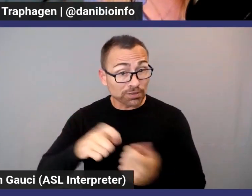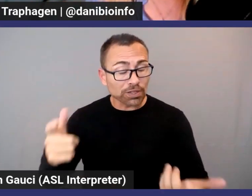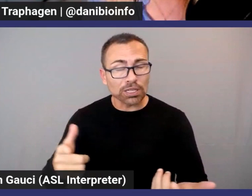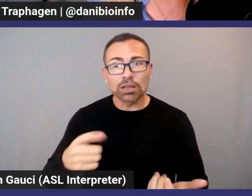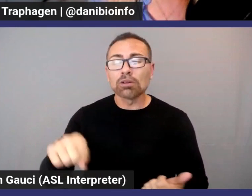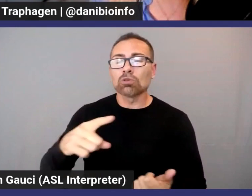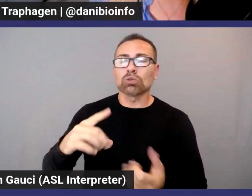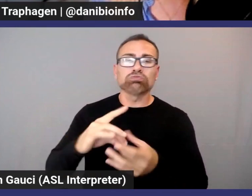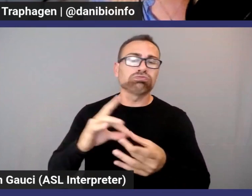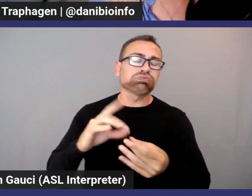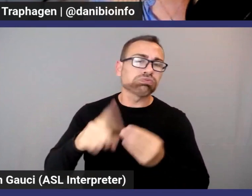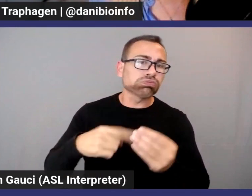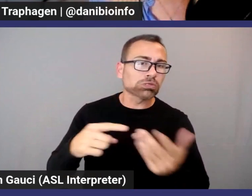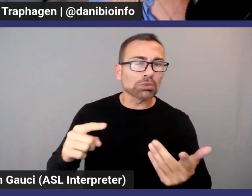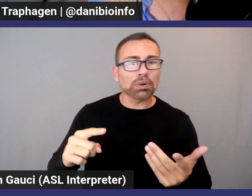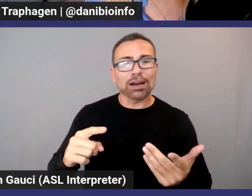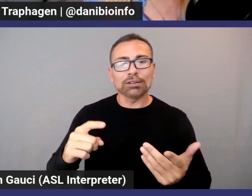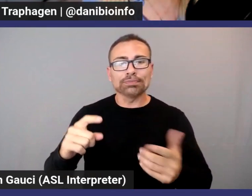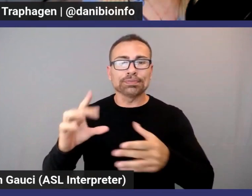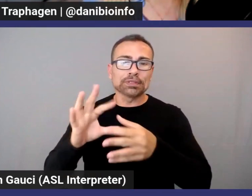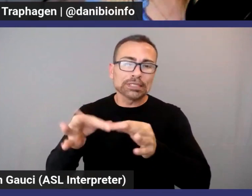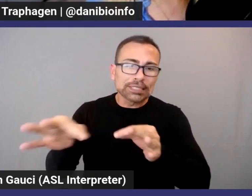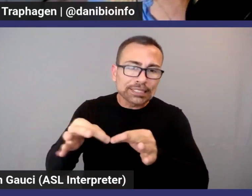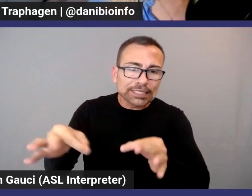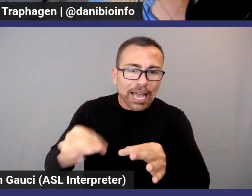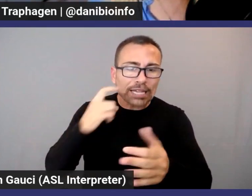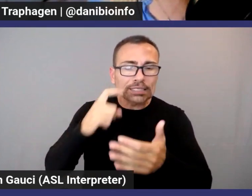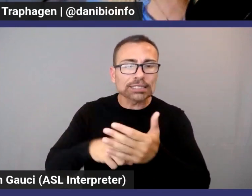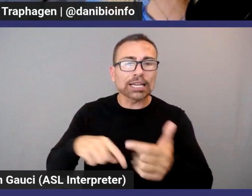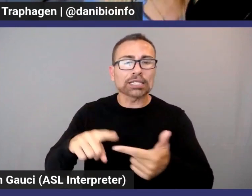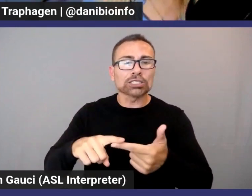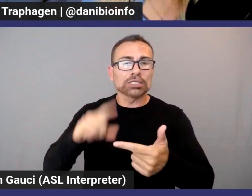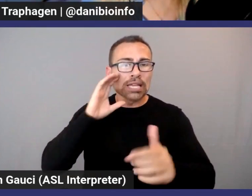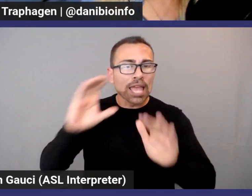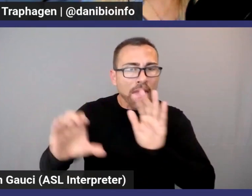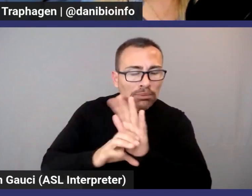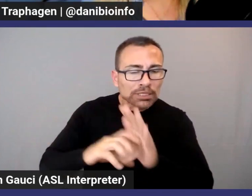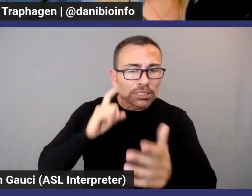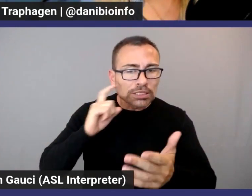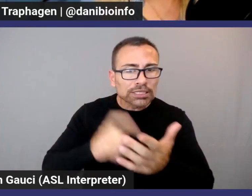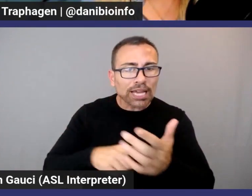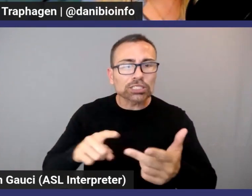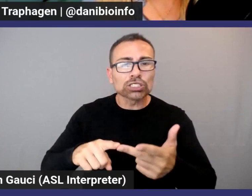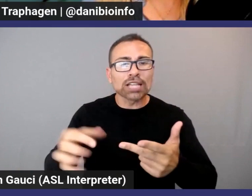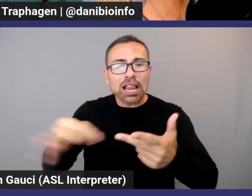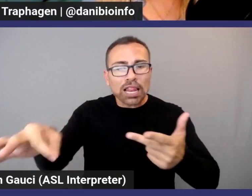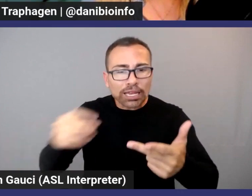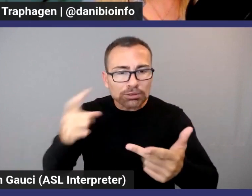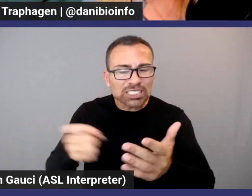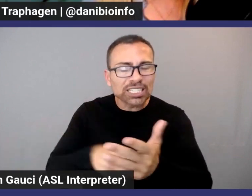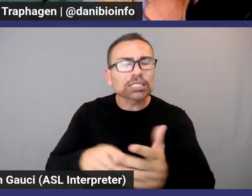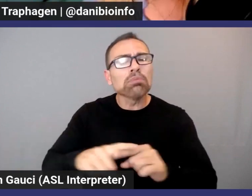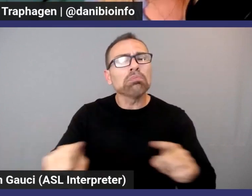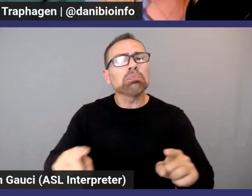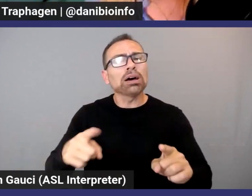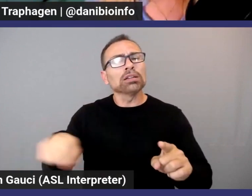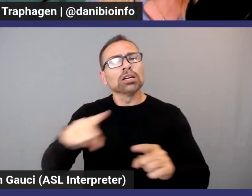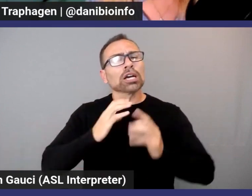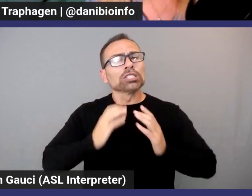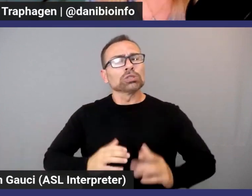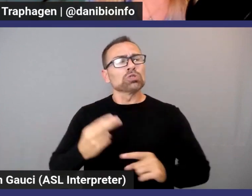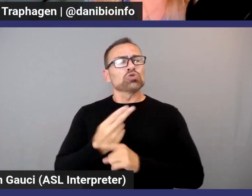about text detection and images and language detection, but maybe just a little bit more about some of the use cases that have been powerful for